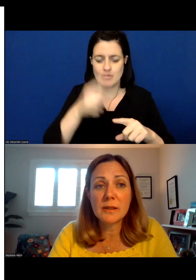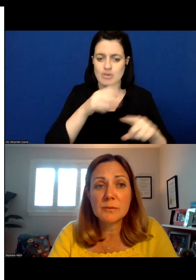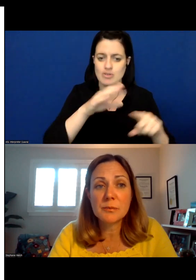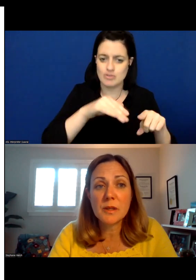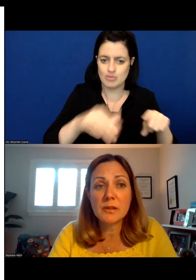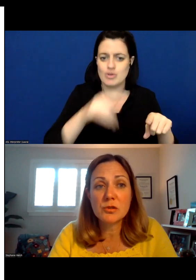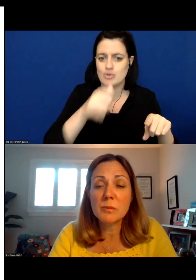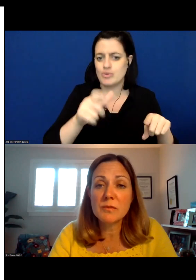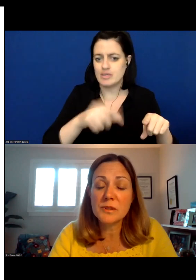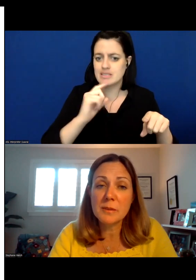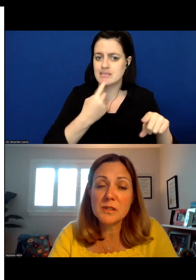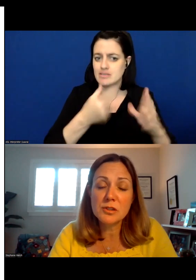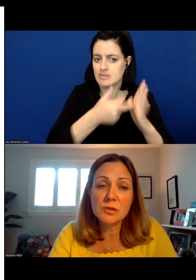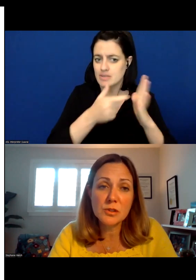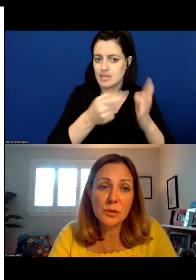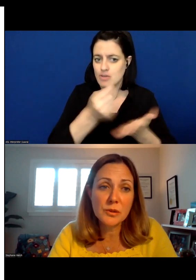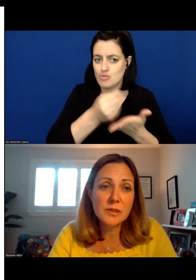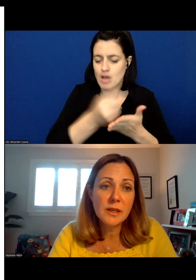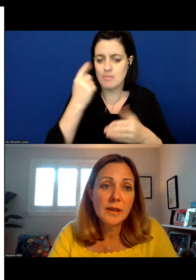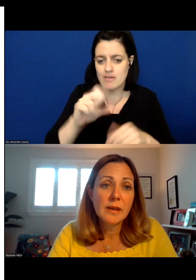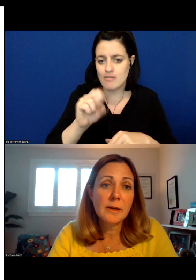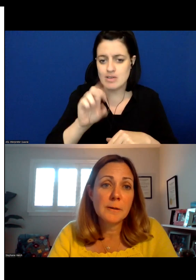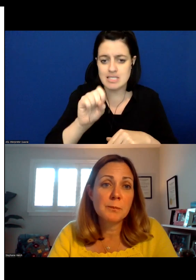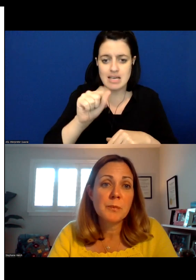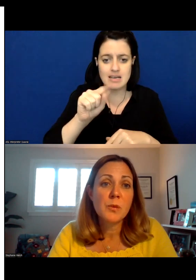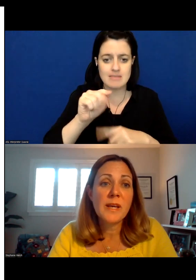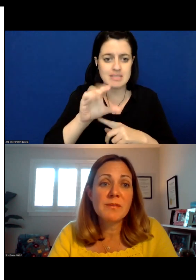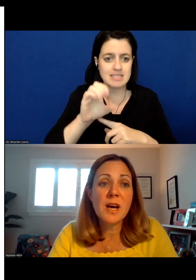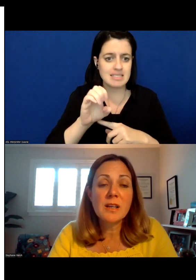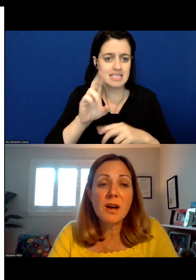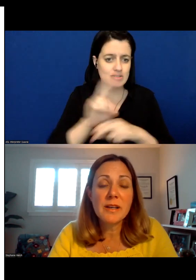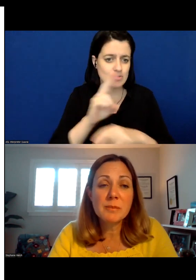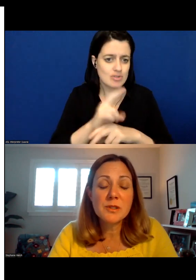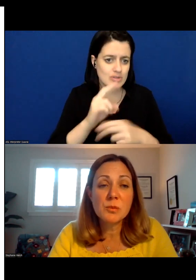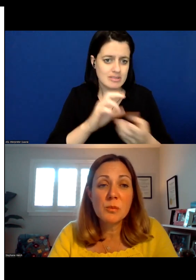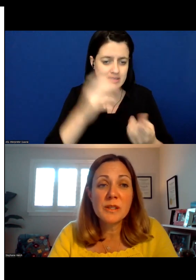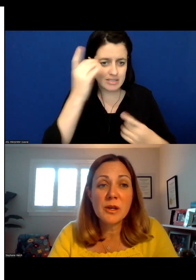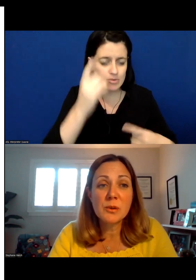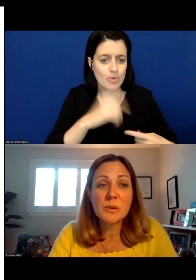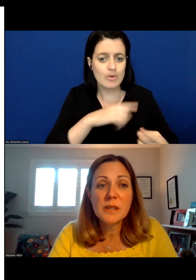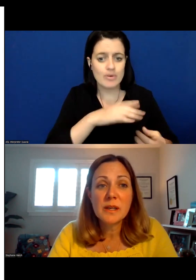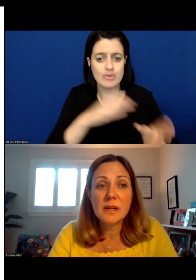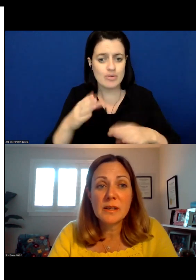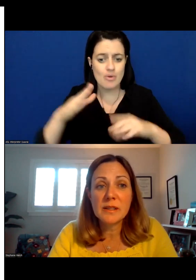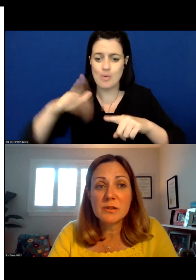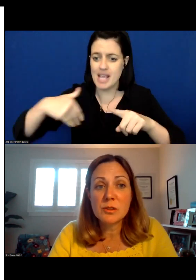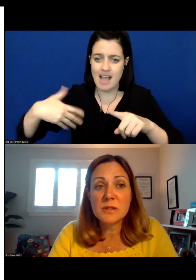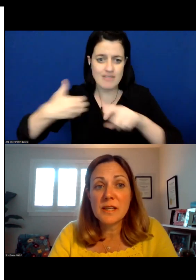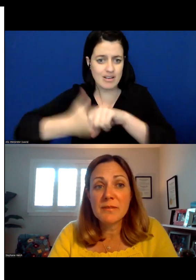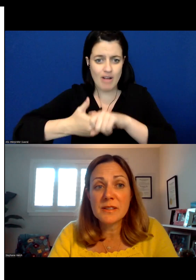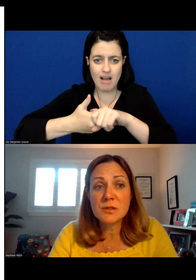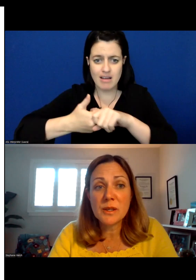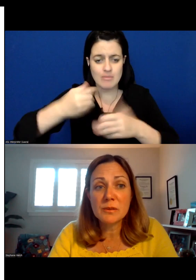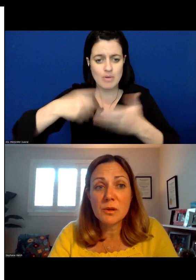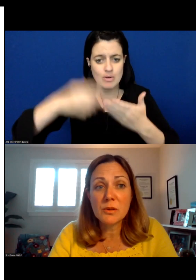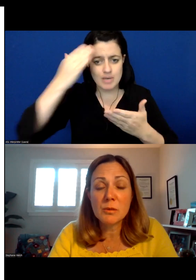need treatment for substance use disorders. We have not caught up to what we know in terms of